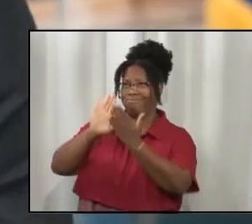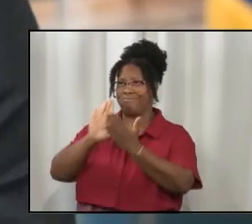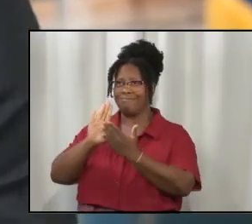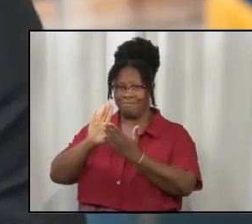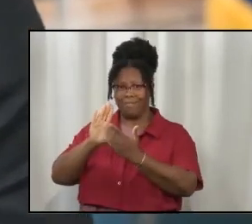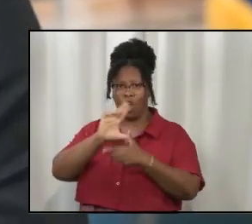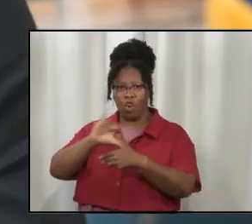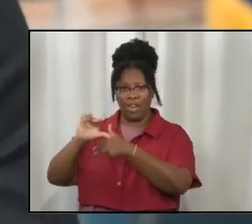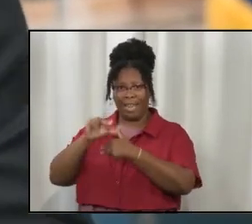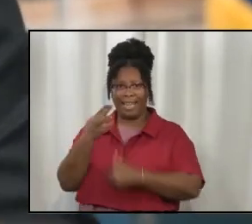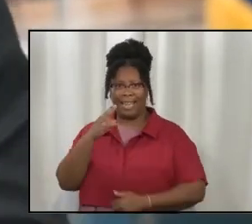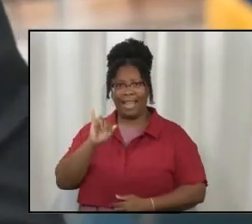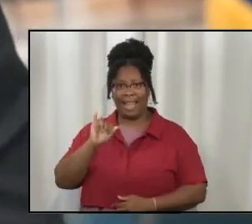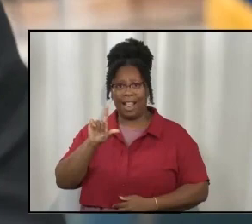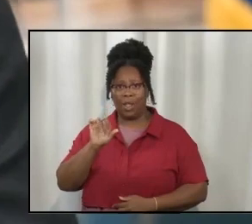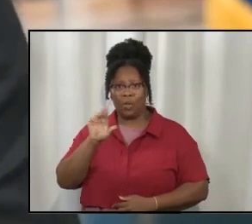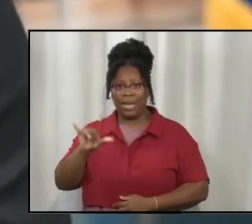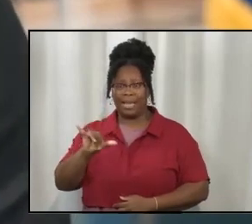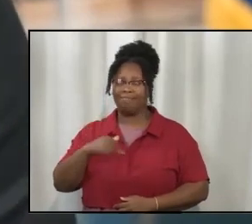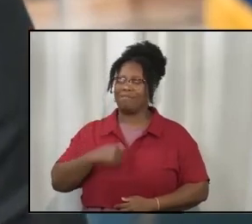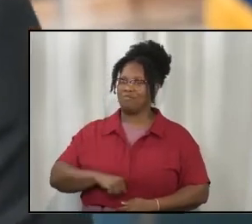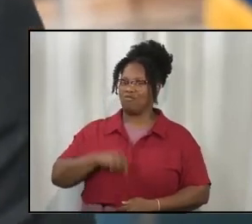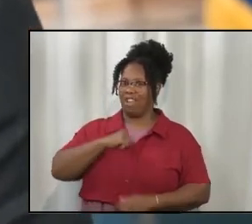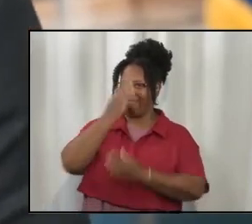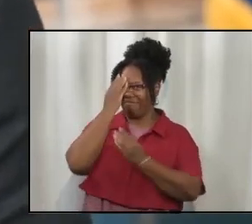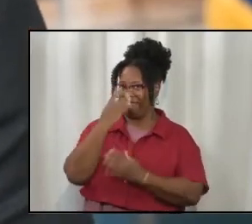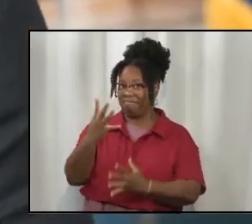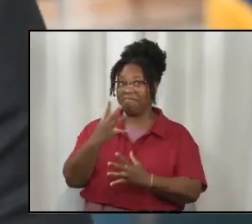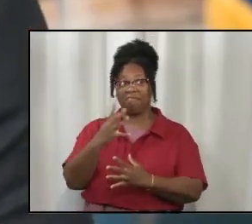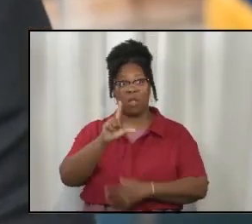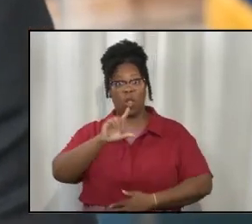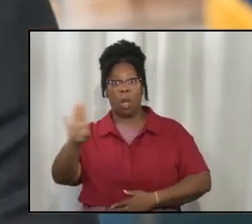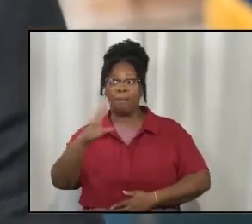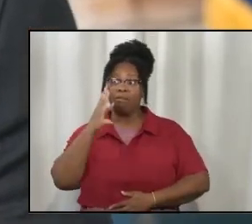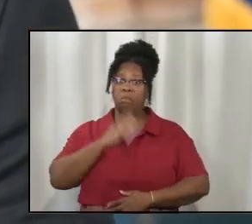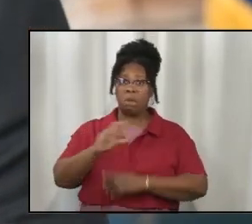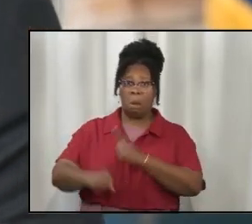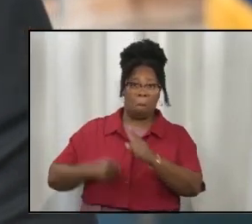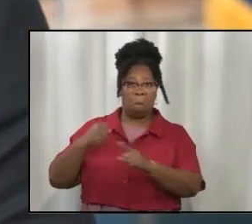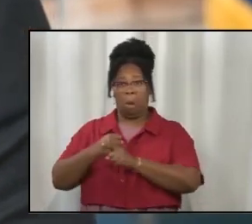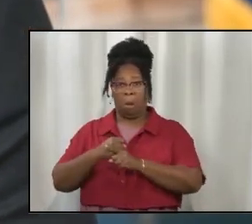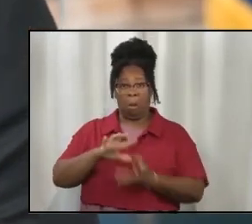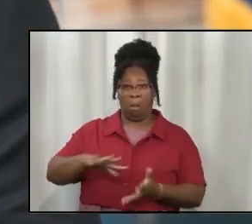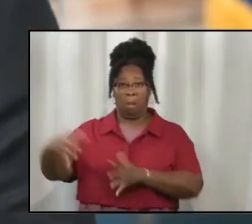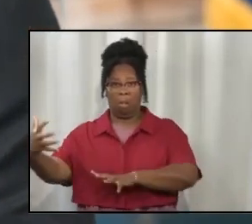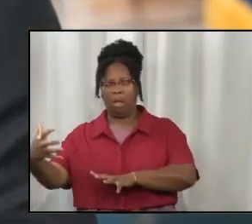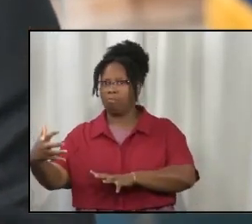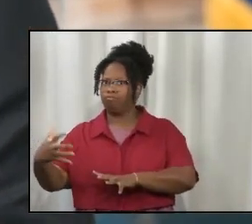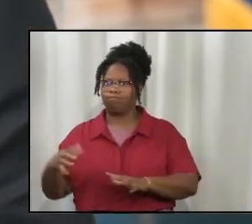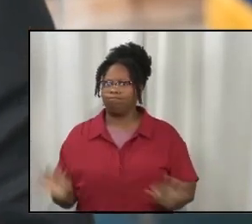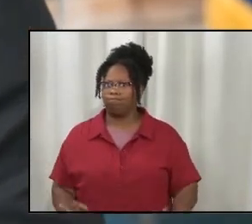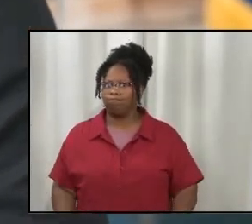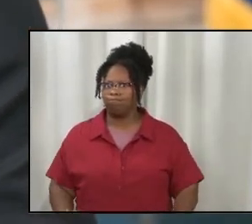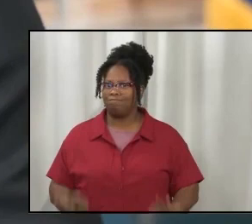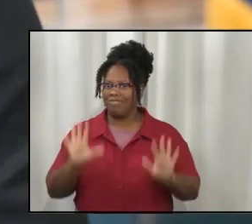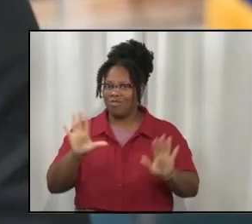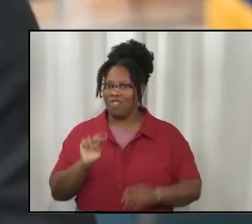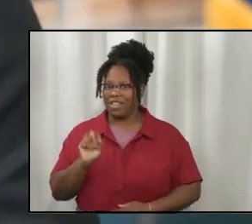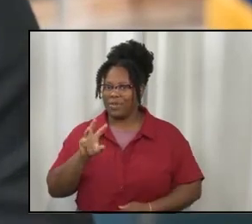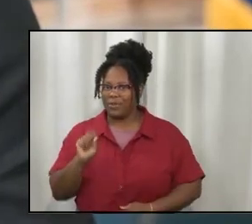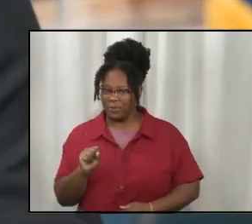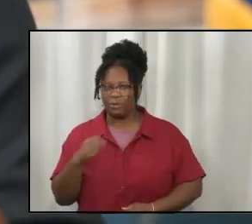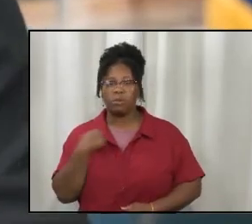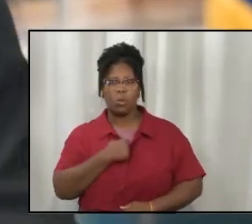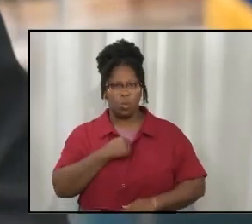say that we saw minimal impacts here in the city of Long Beach. That's great news. As a part of our efforts, we did a lot of work